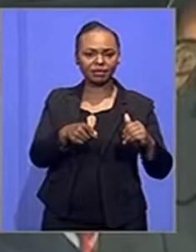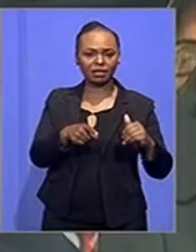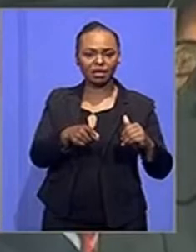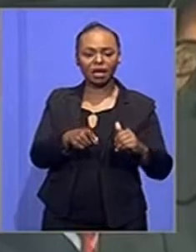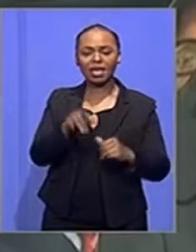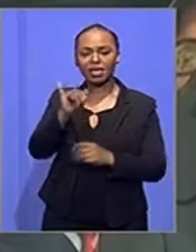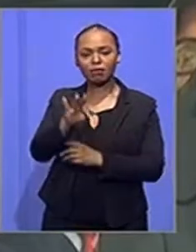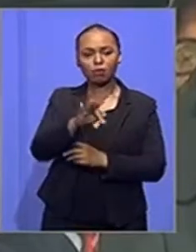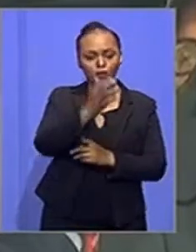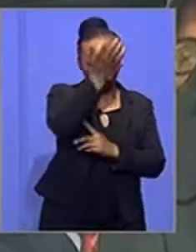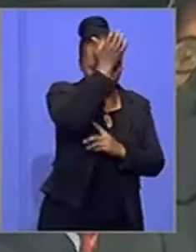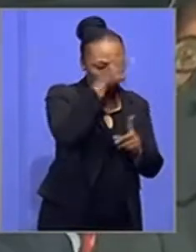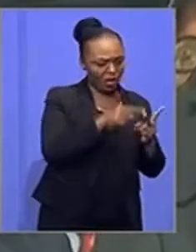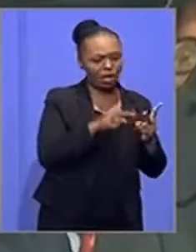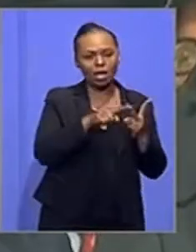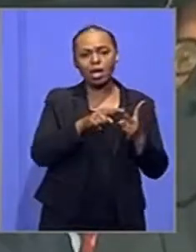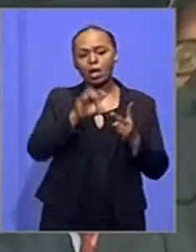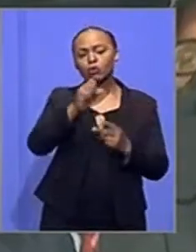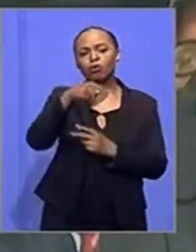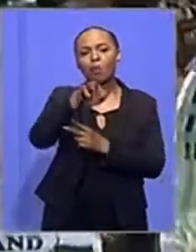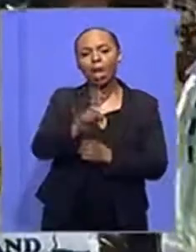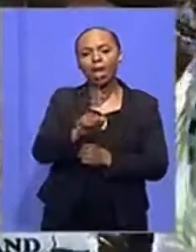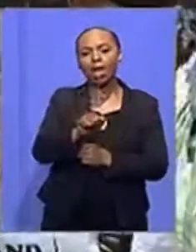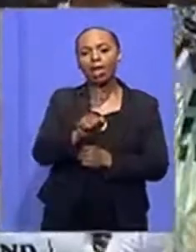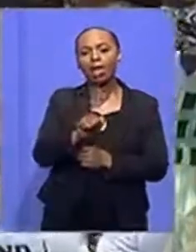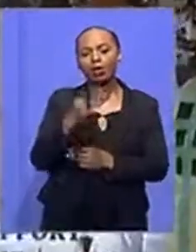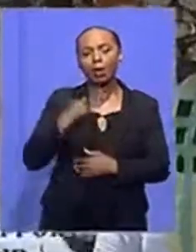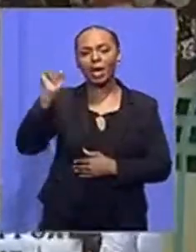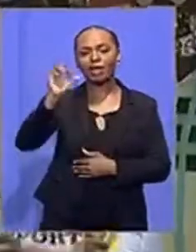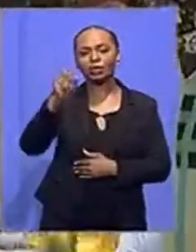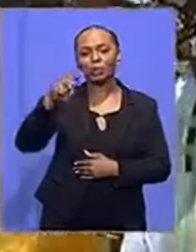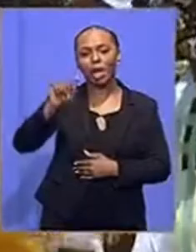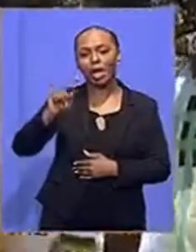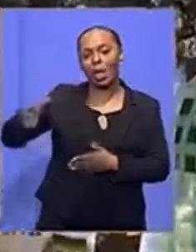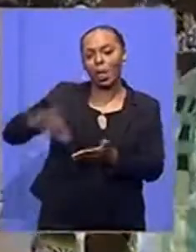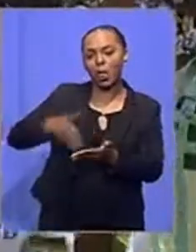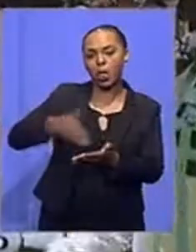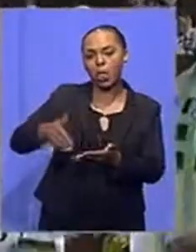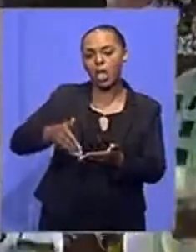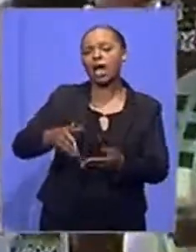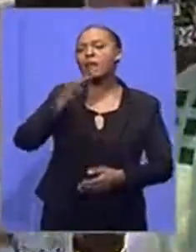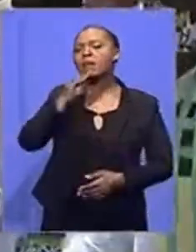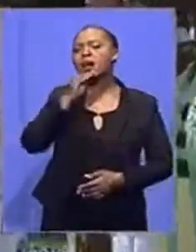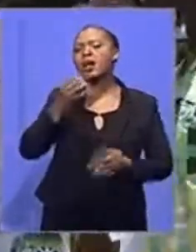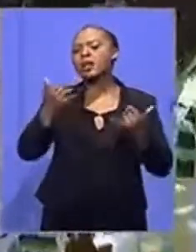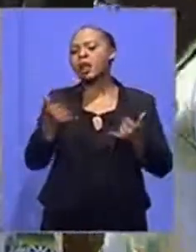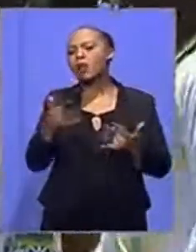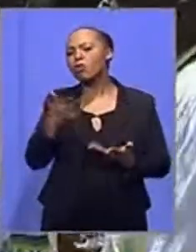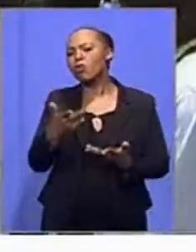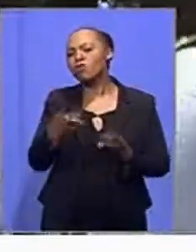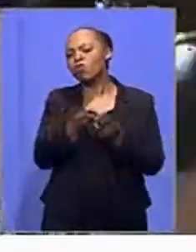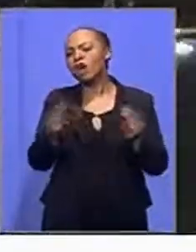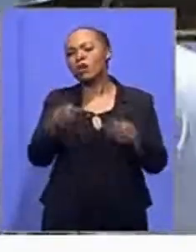Comrade Supra being there. Tseno ke ditshwaelo tseo di galefisitseng bangwe ba maloko a ANC